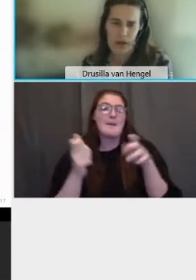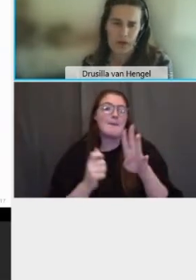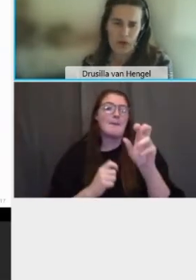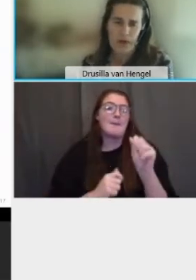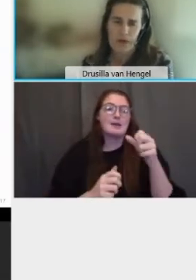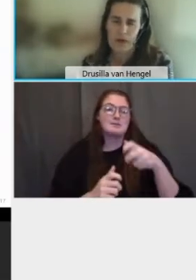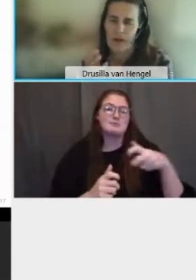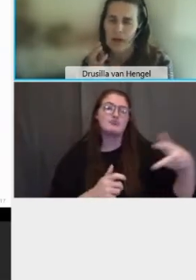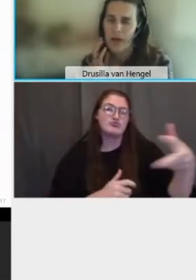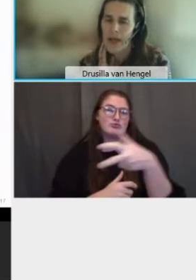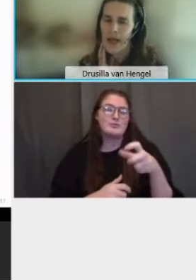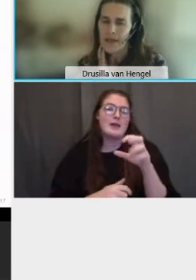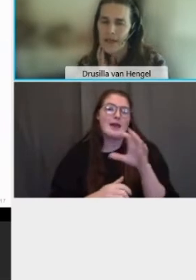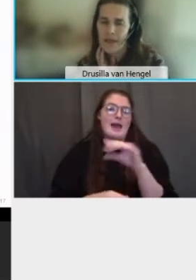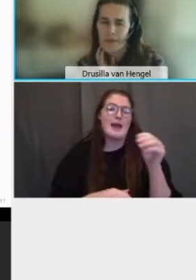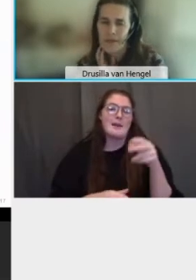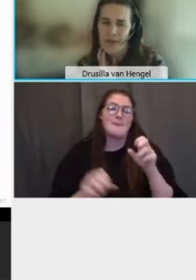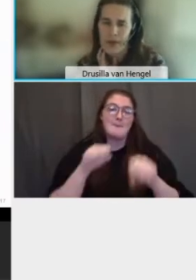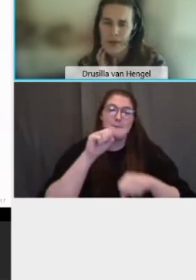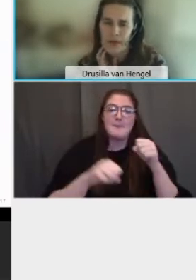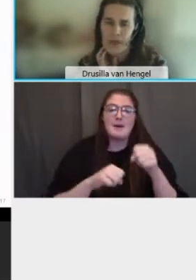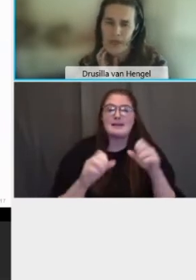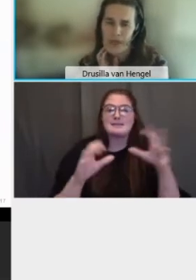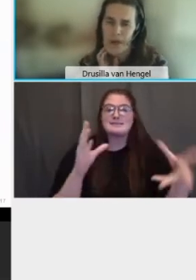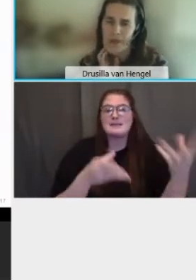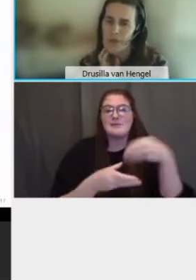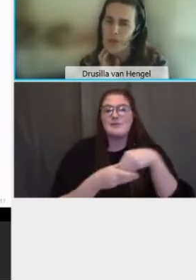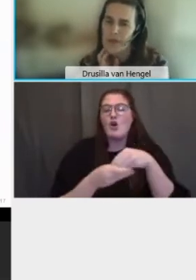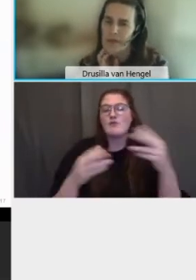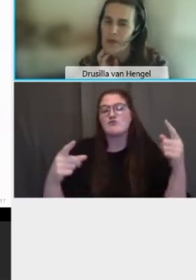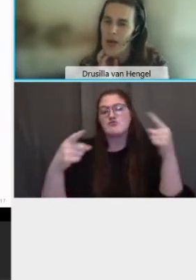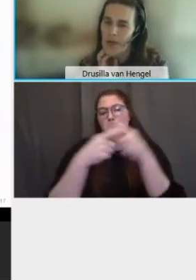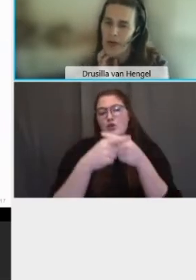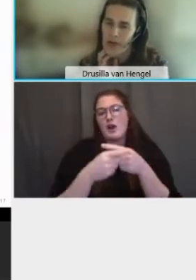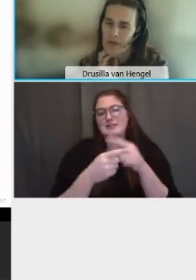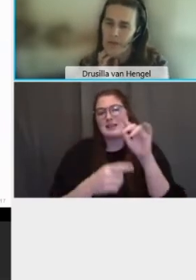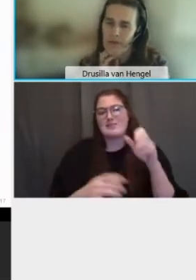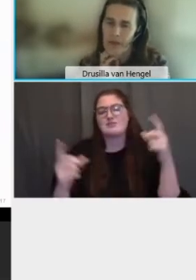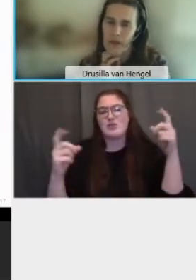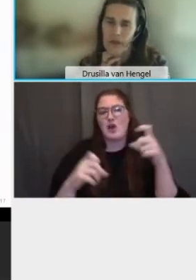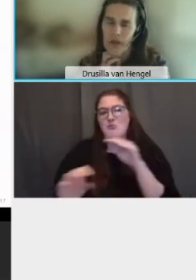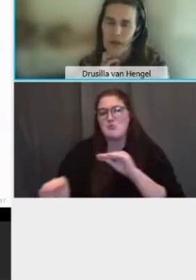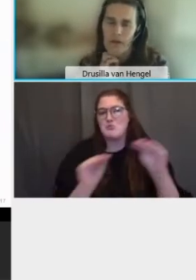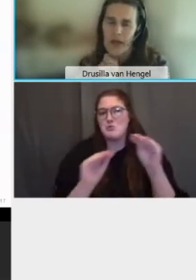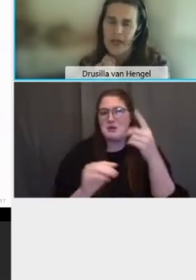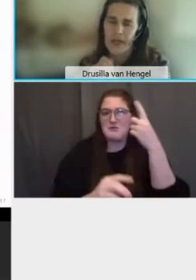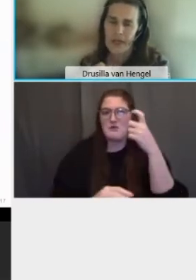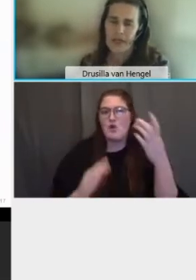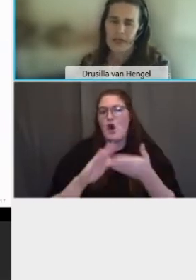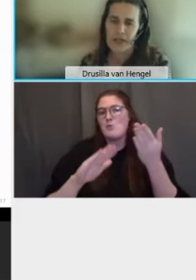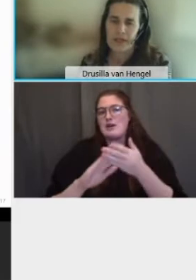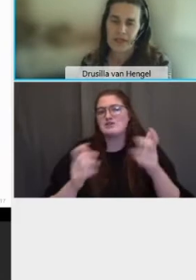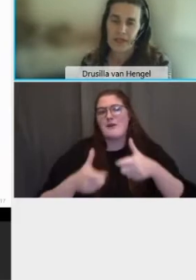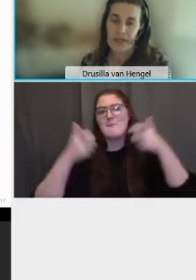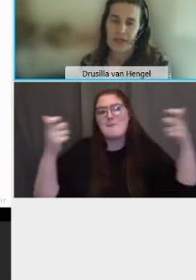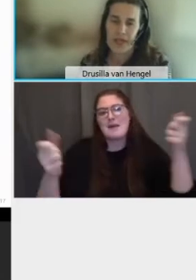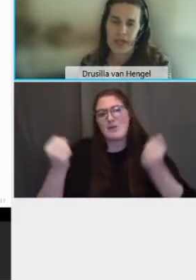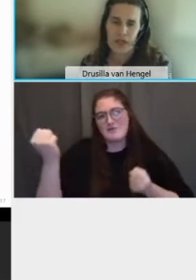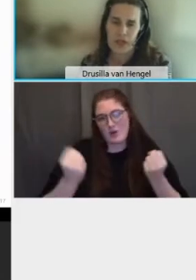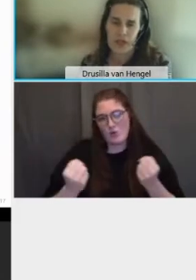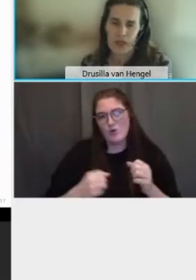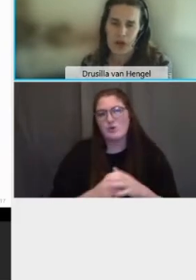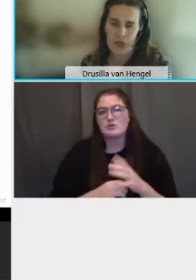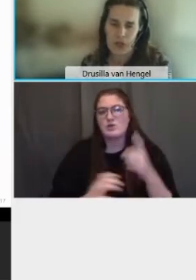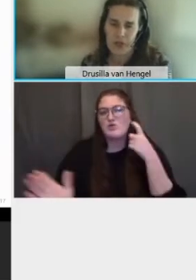street involve a crossover at the bus Lay-Bys, which is a complex movement for operators of big vehicles. Recognizing this, the